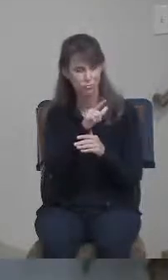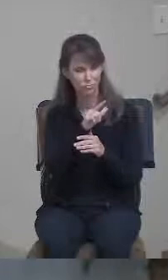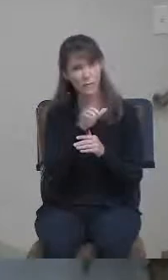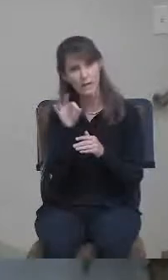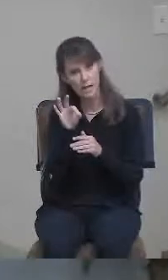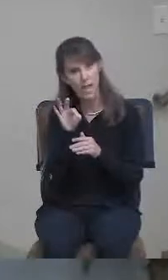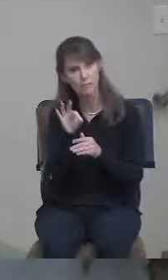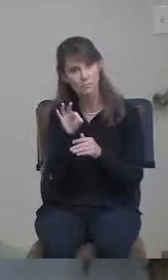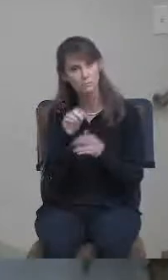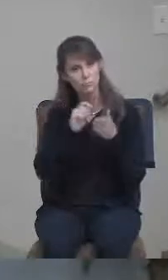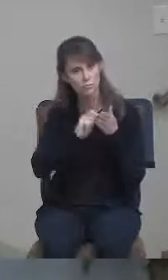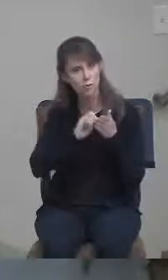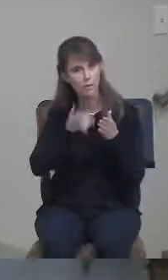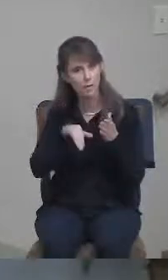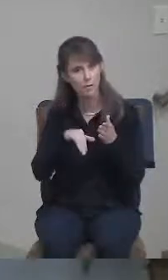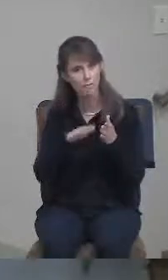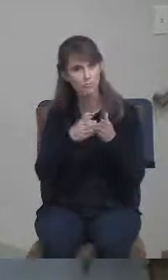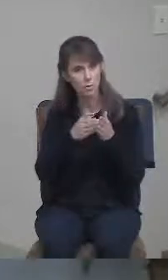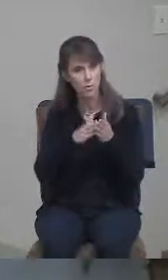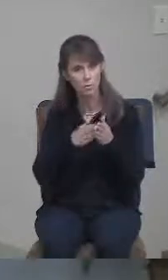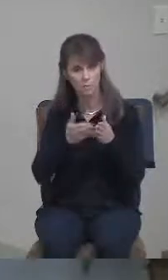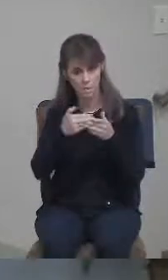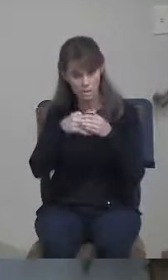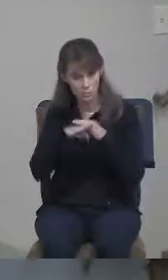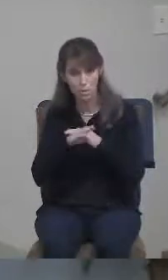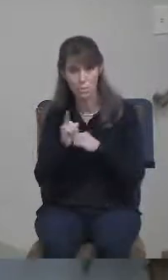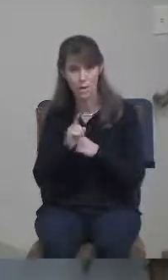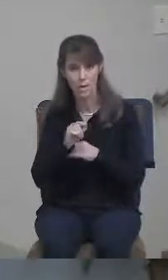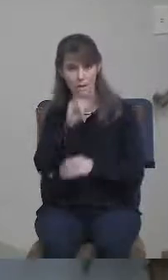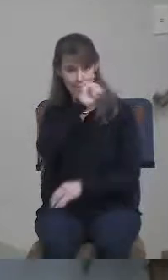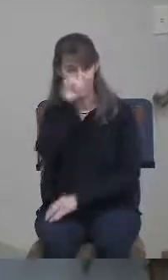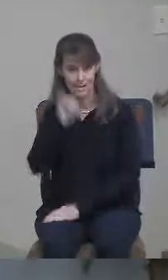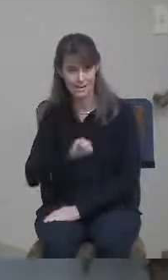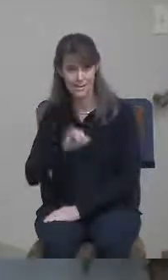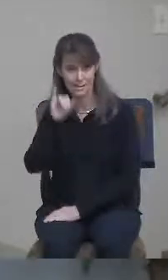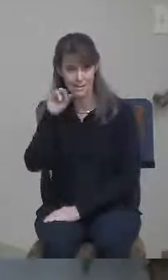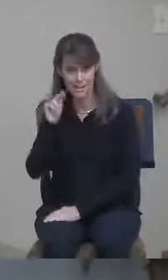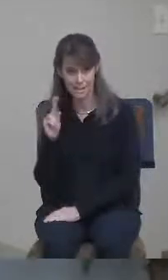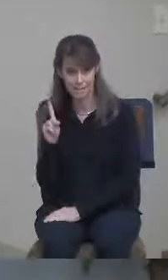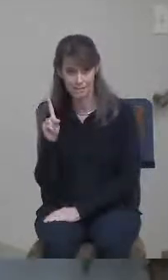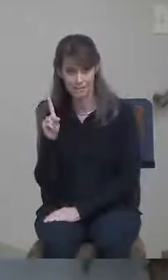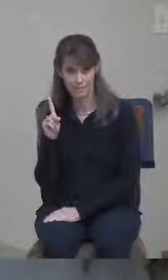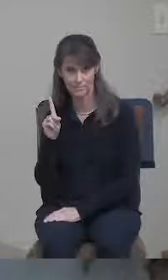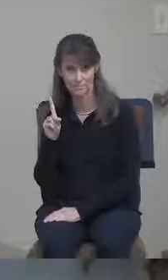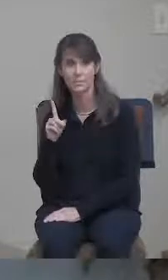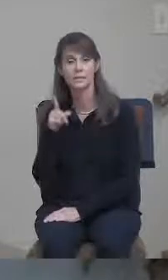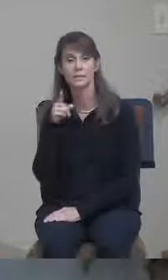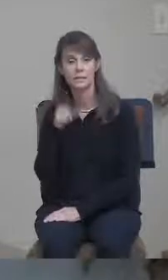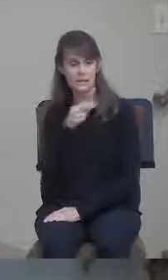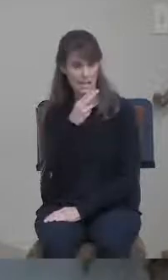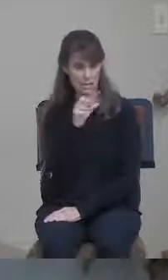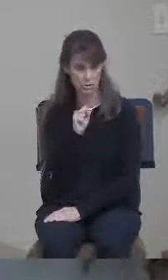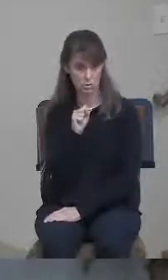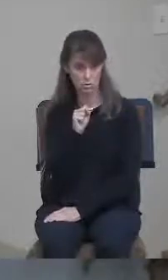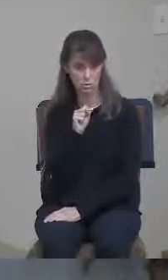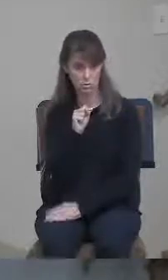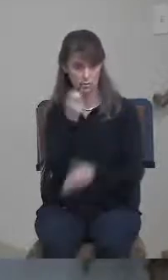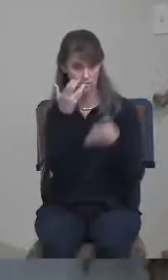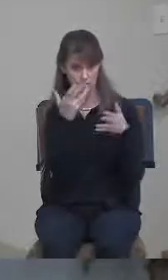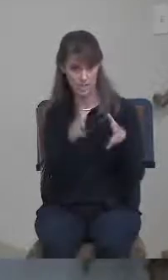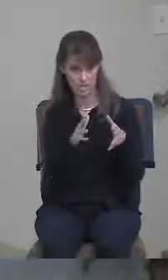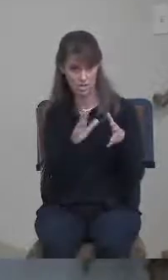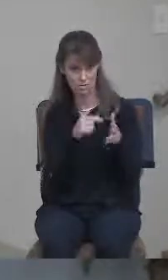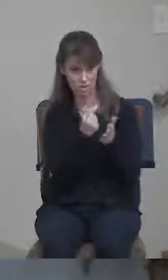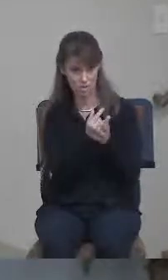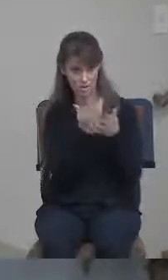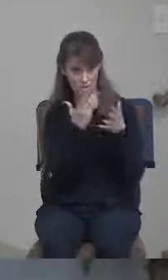1920, and he was born in Indianapolis, Indiana. After finishing his high school, he went to college